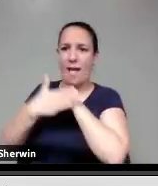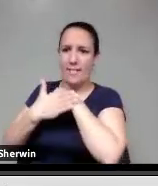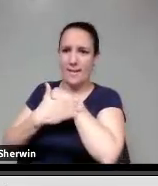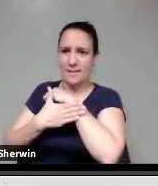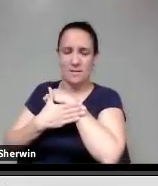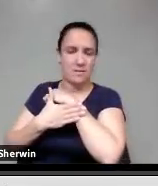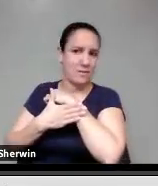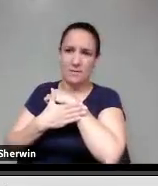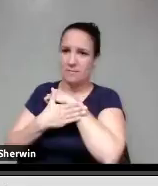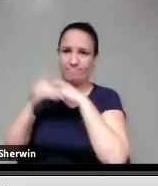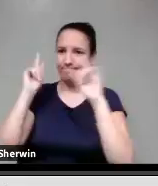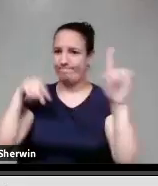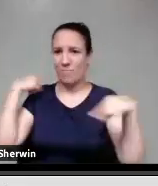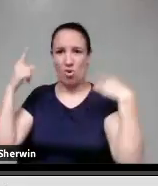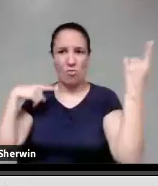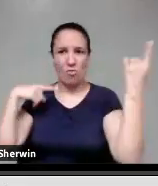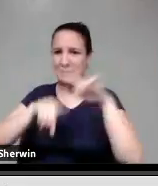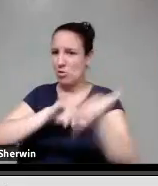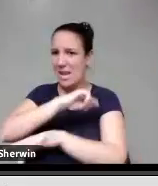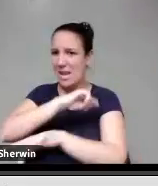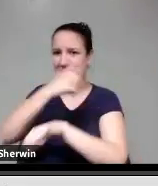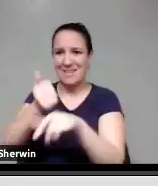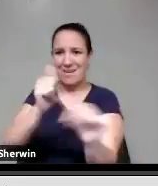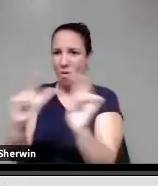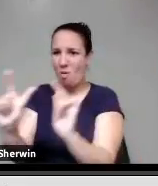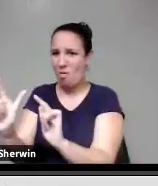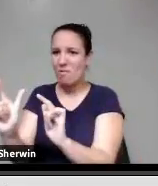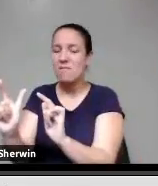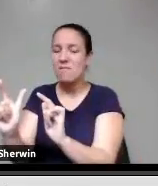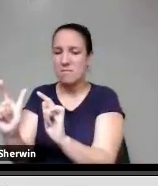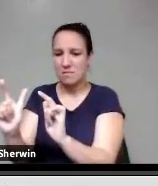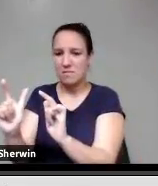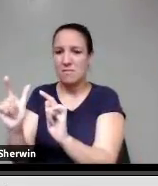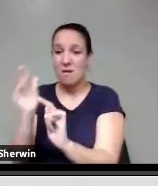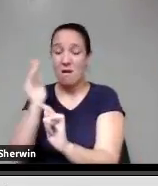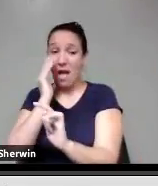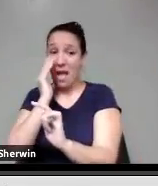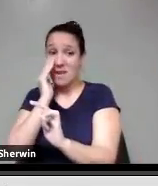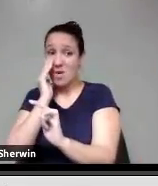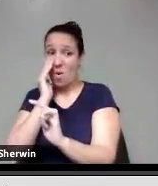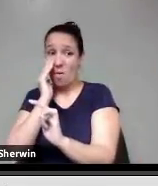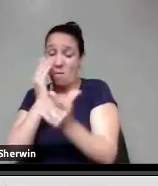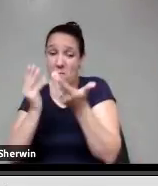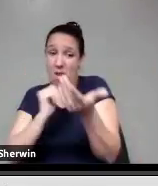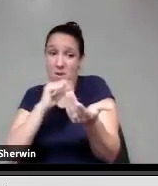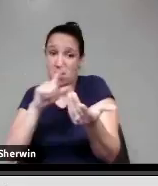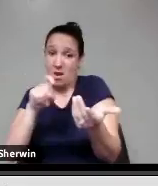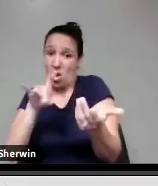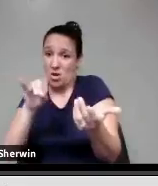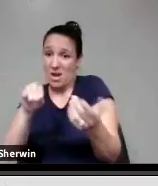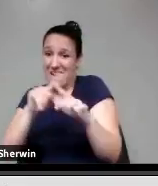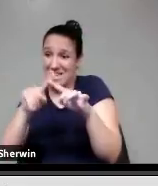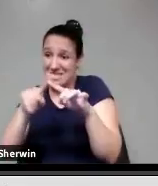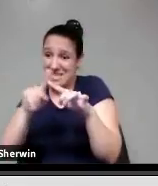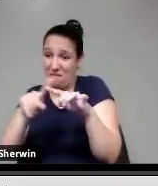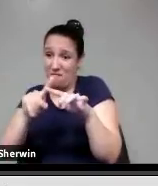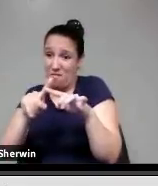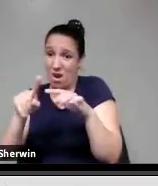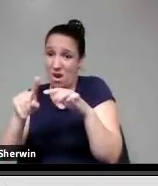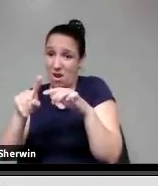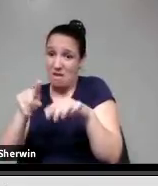a good lesson for us to understand that although you may not have 180 different nationalities, if you